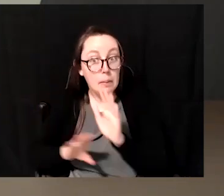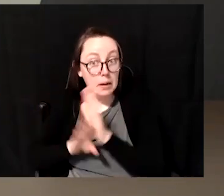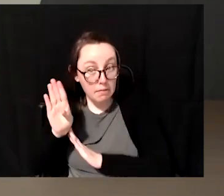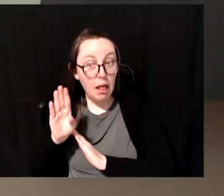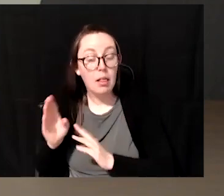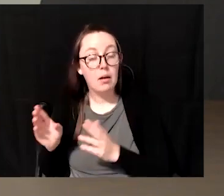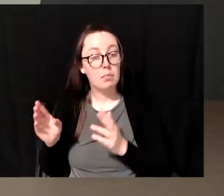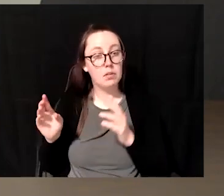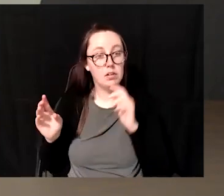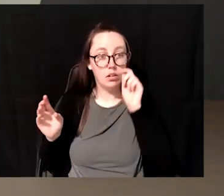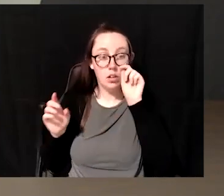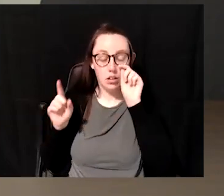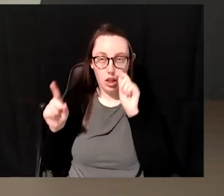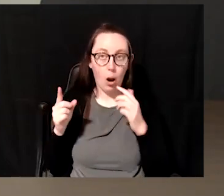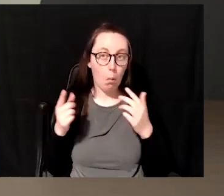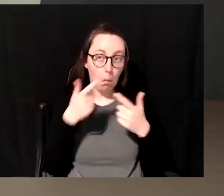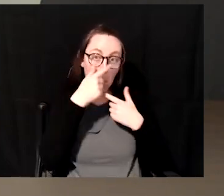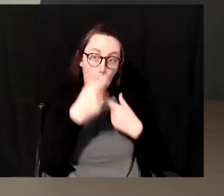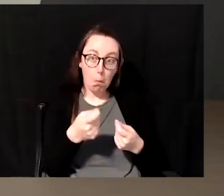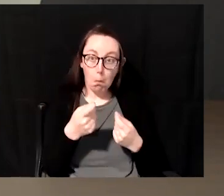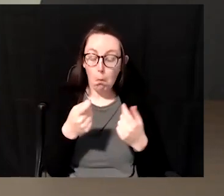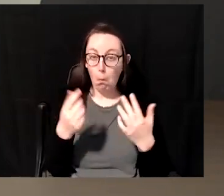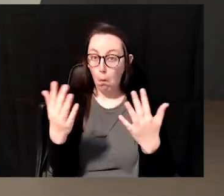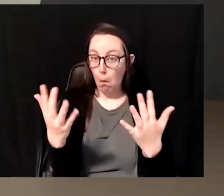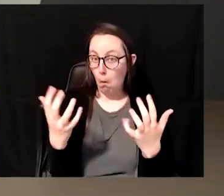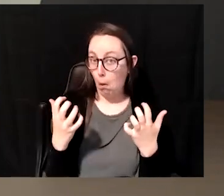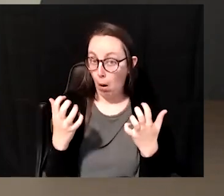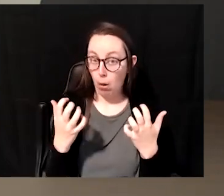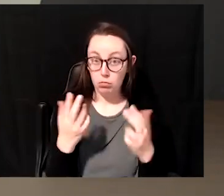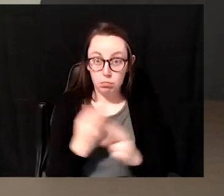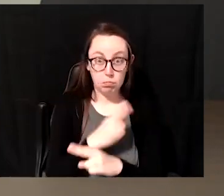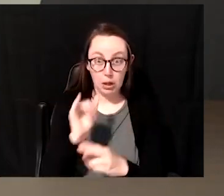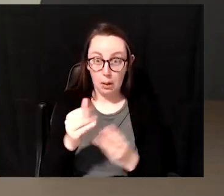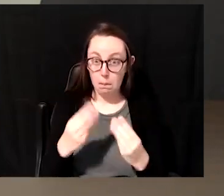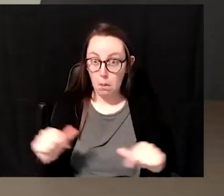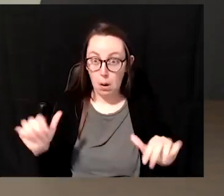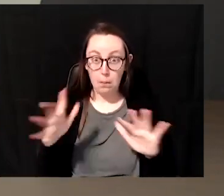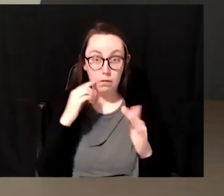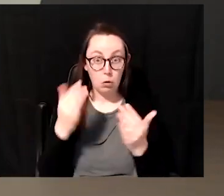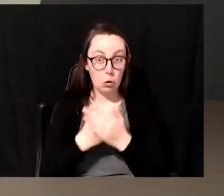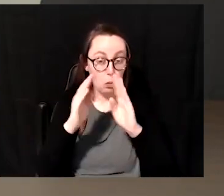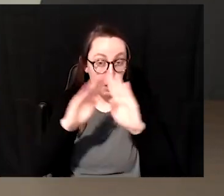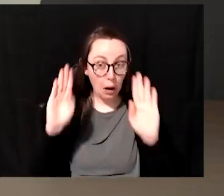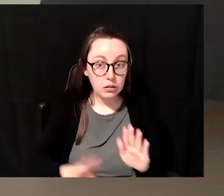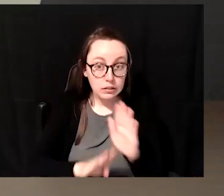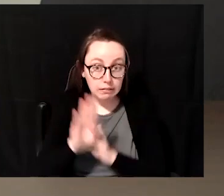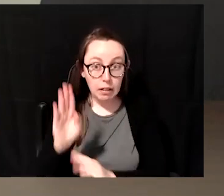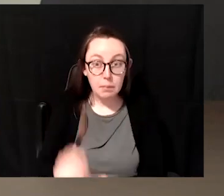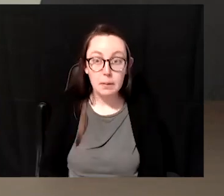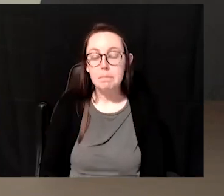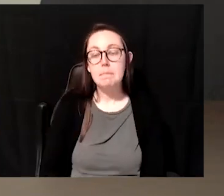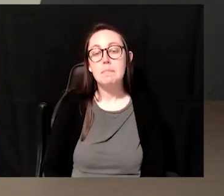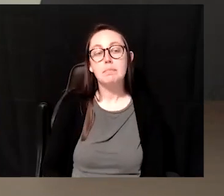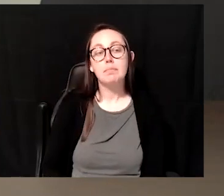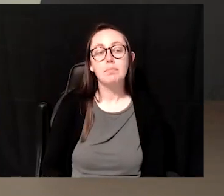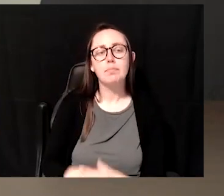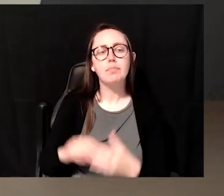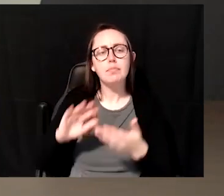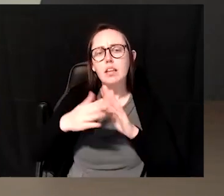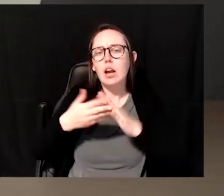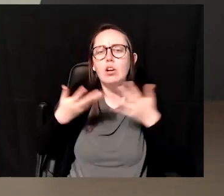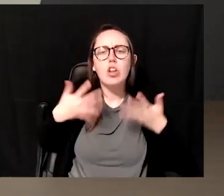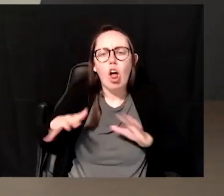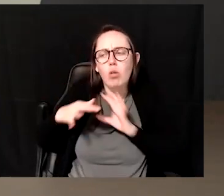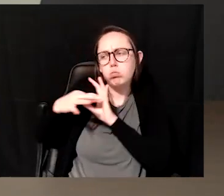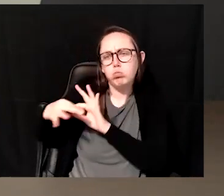the potential uh for utilizing that property for new Housing Development um the town is already working in coordination with Winston